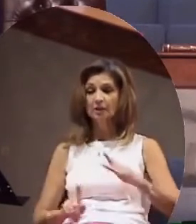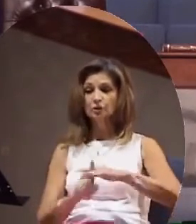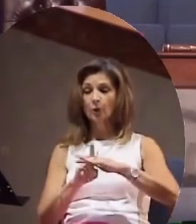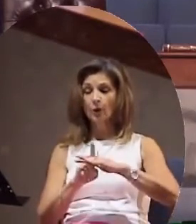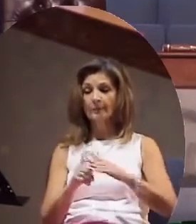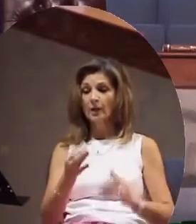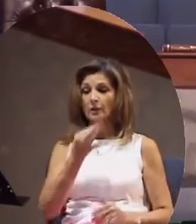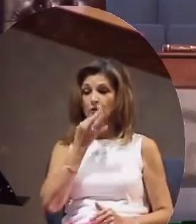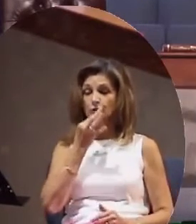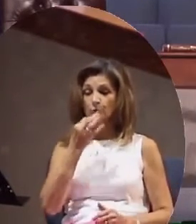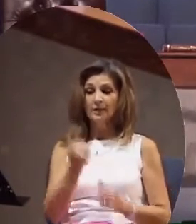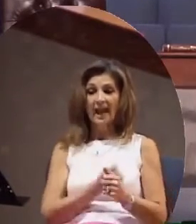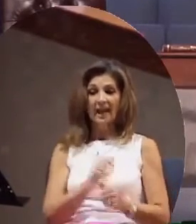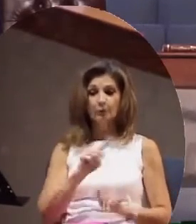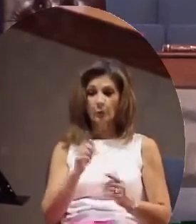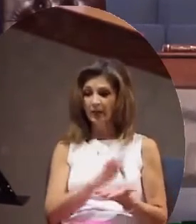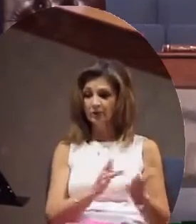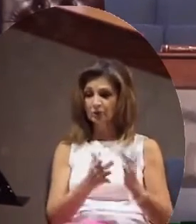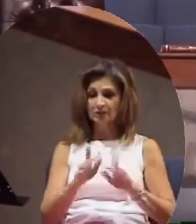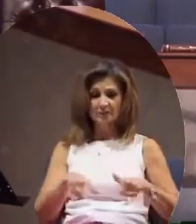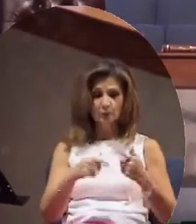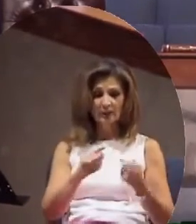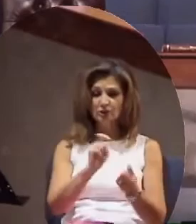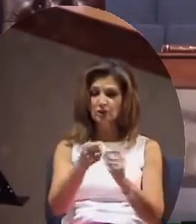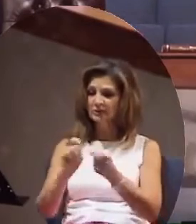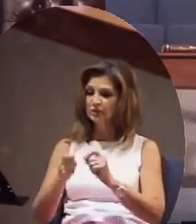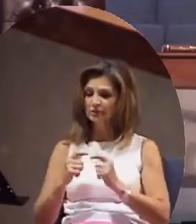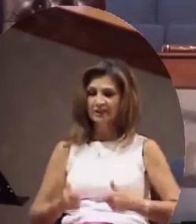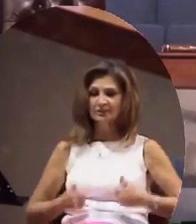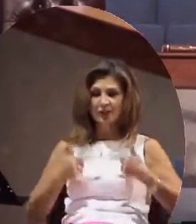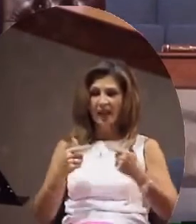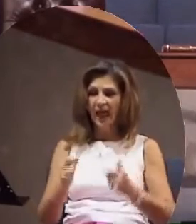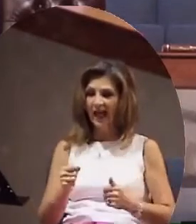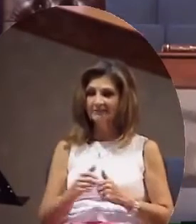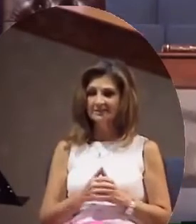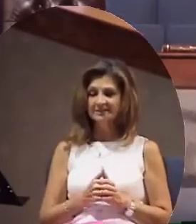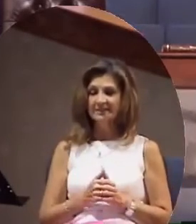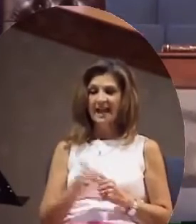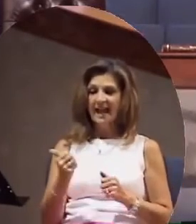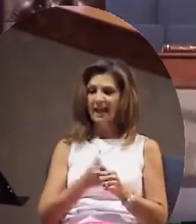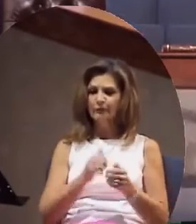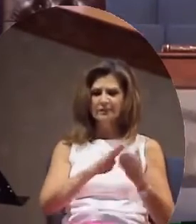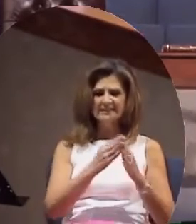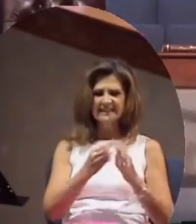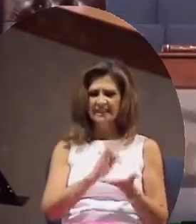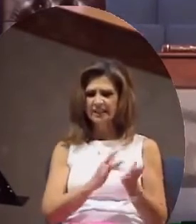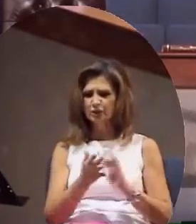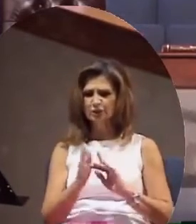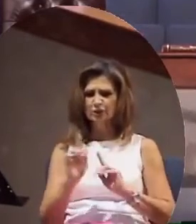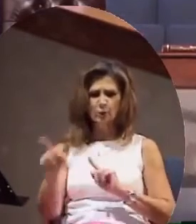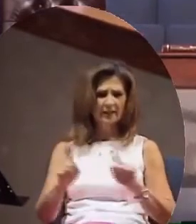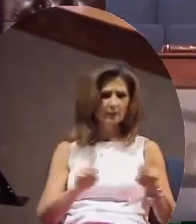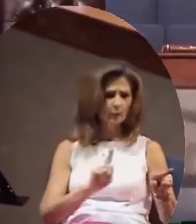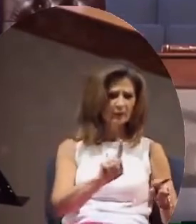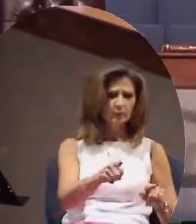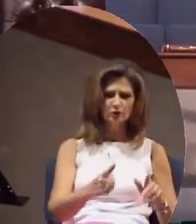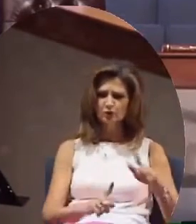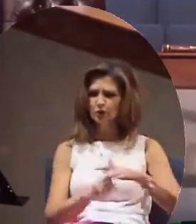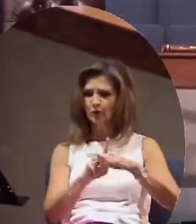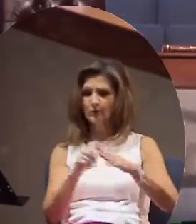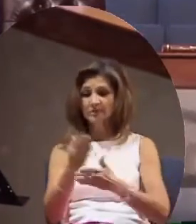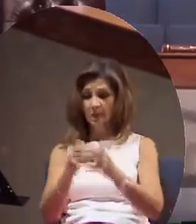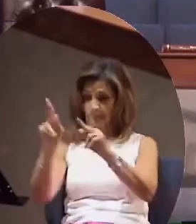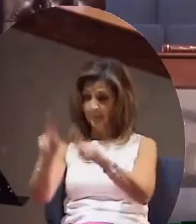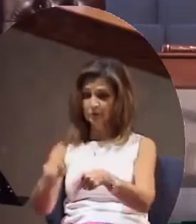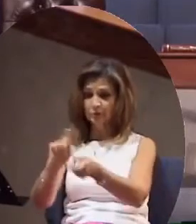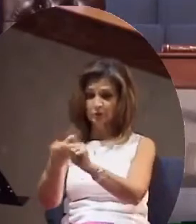long. Everywhere he went, the scripture, he changed lives. Amen. Every city he went to, everywhere he showed up, somebody